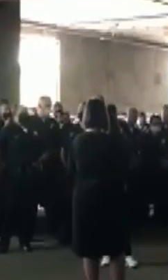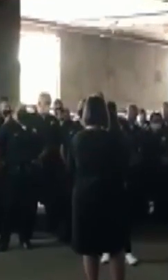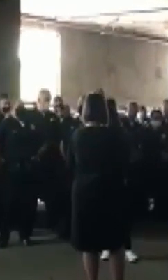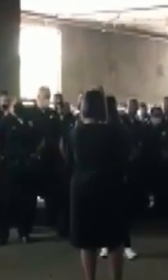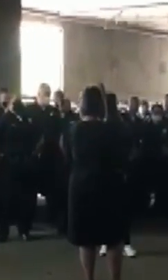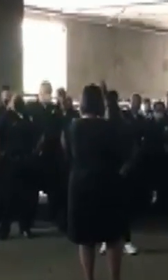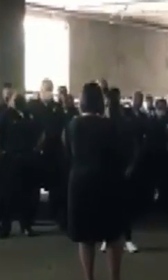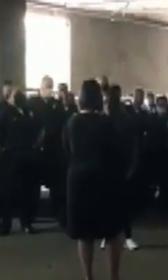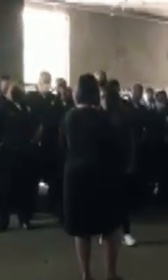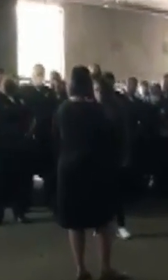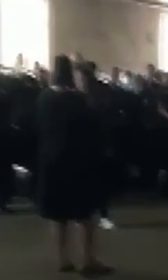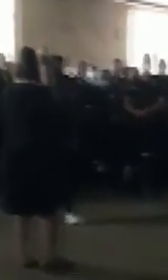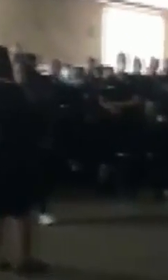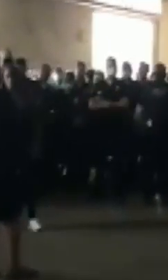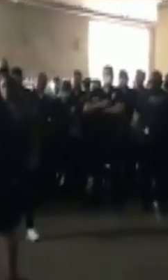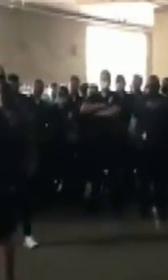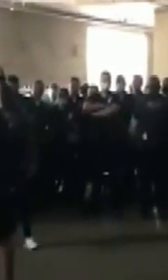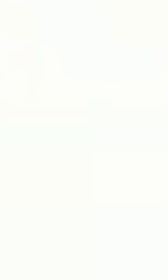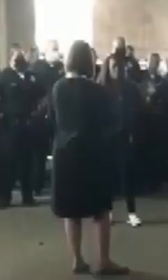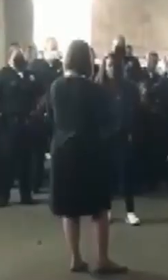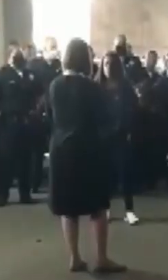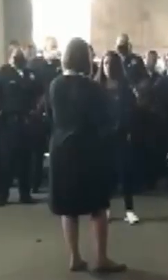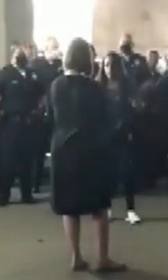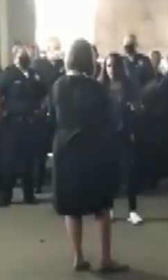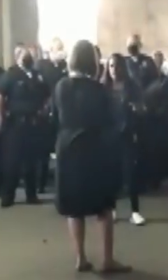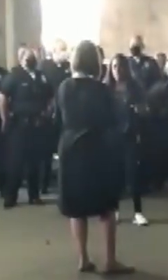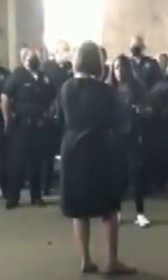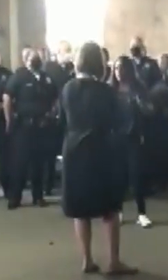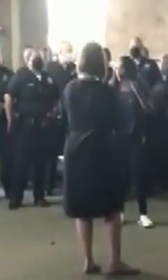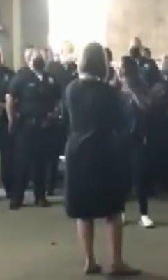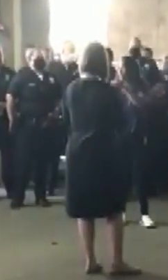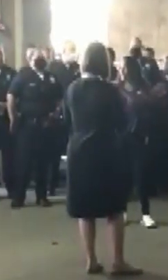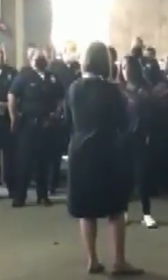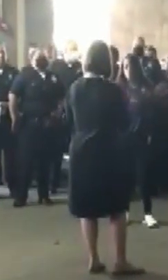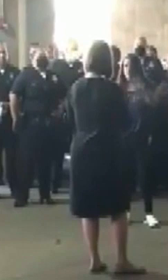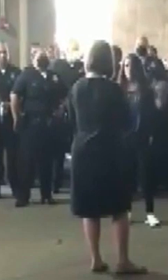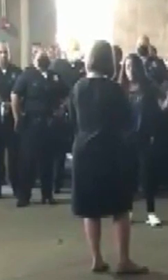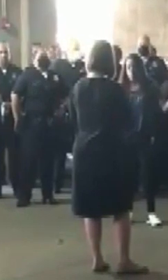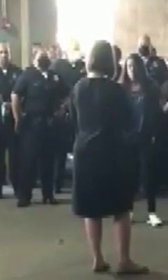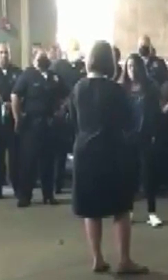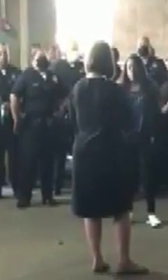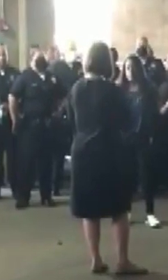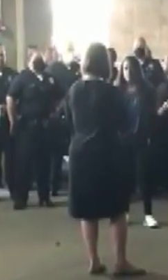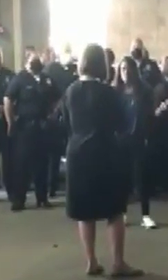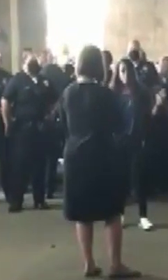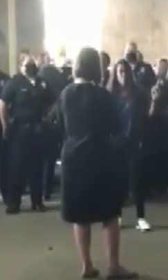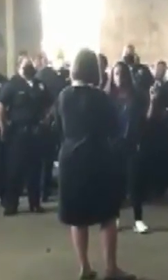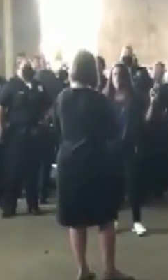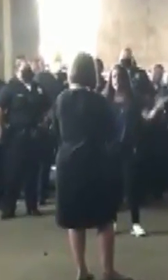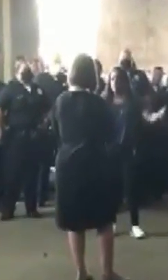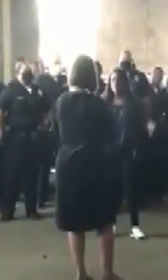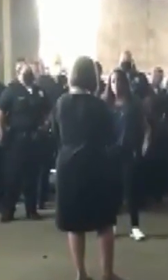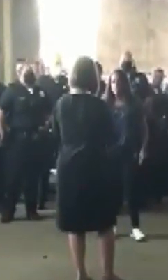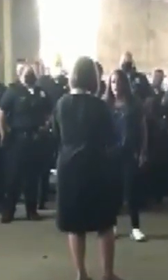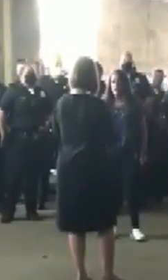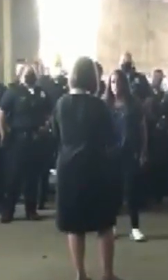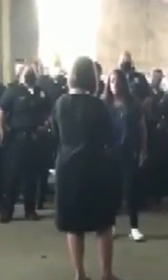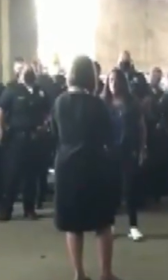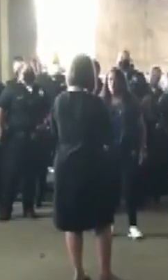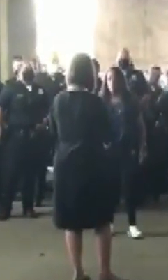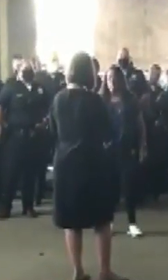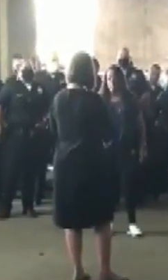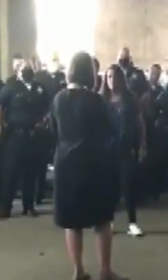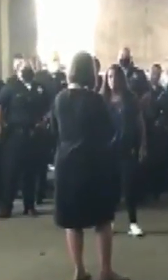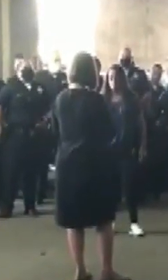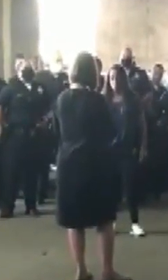the Valley Bureau looking on and applauding. And now you're cutting from their families? When they put everything on the line,